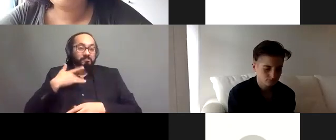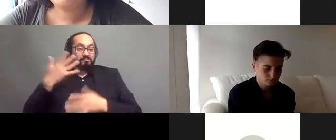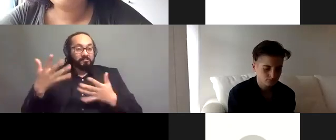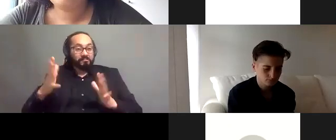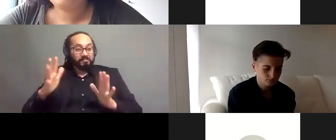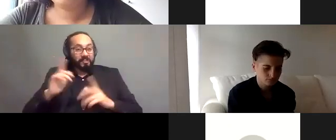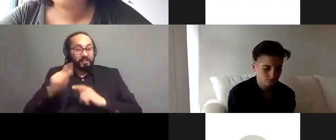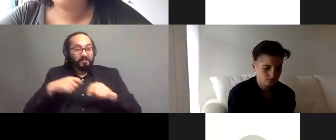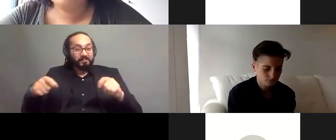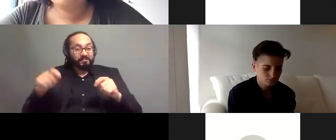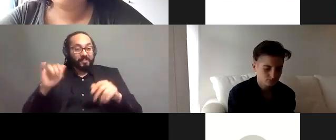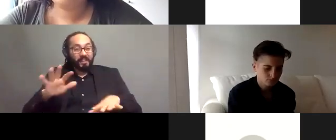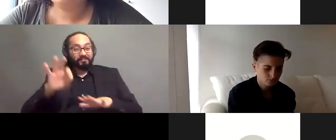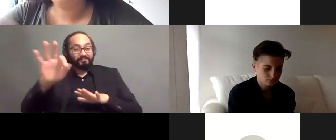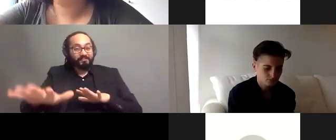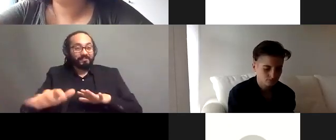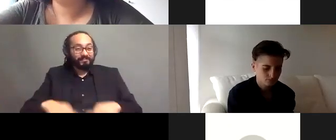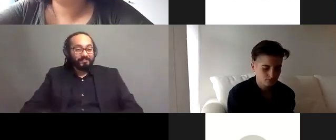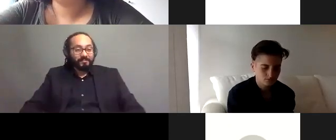I think that's what I want to leave people with in general.